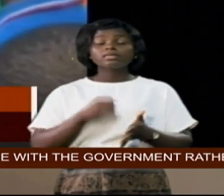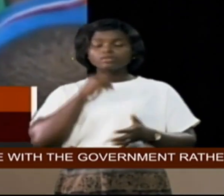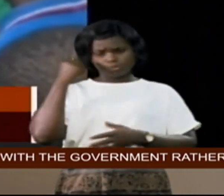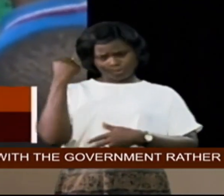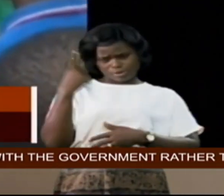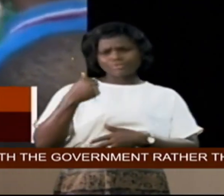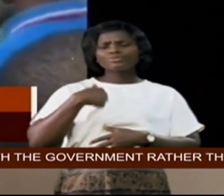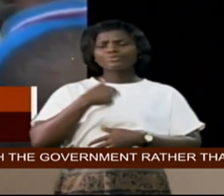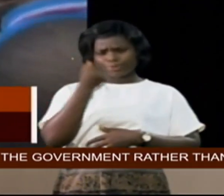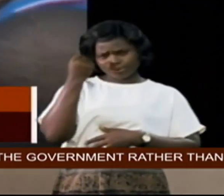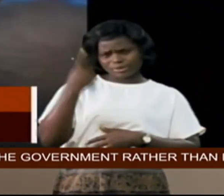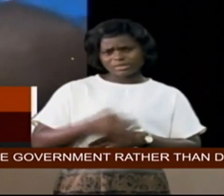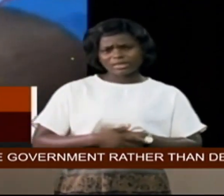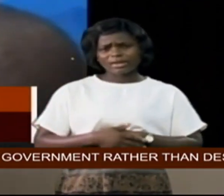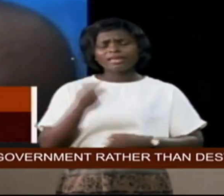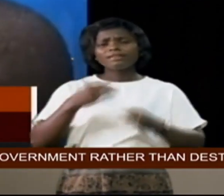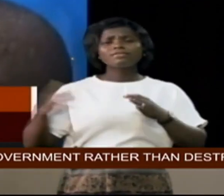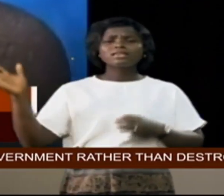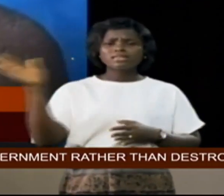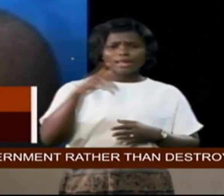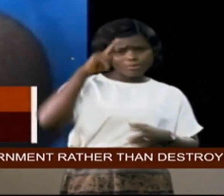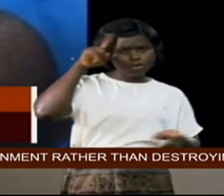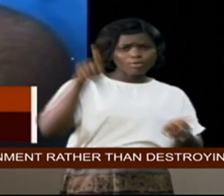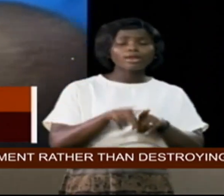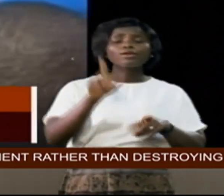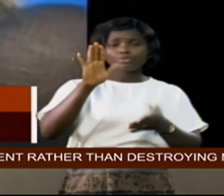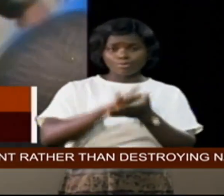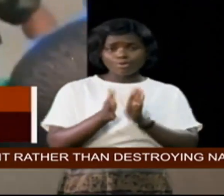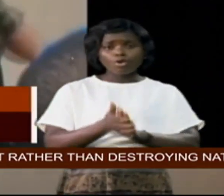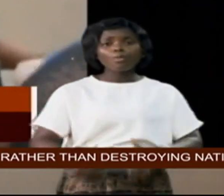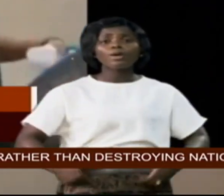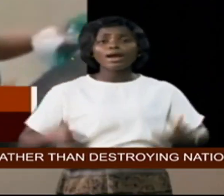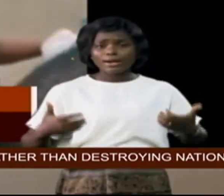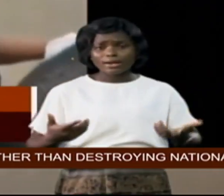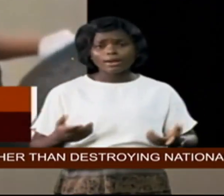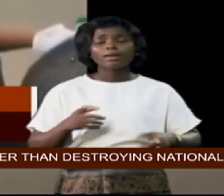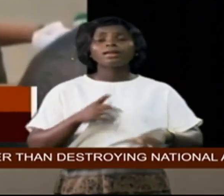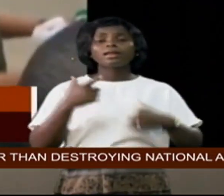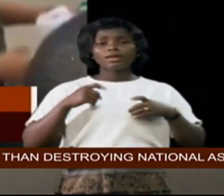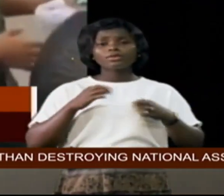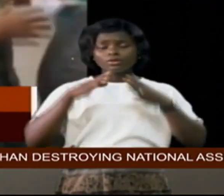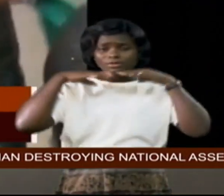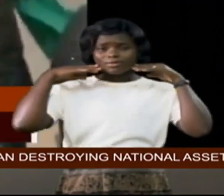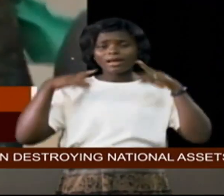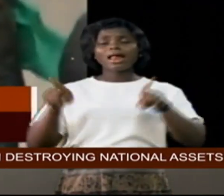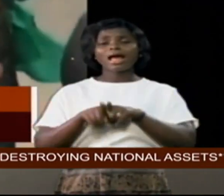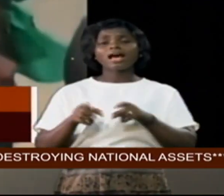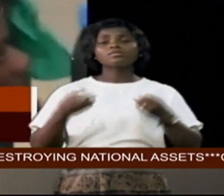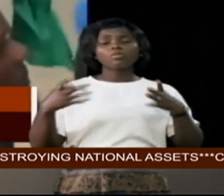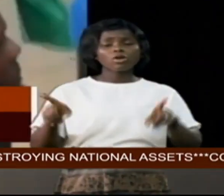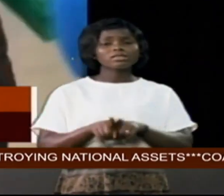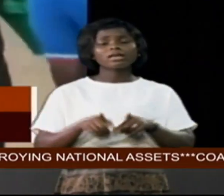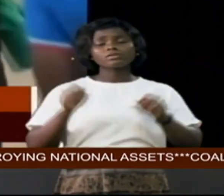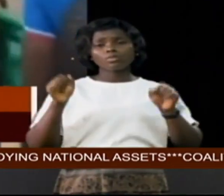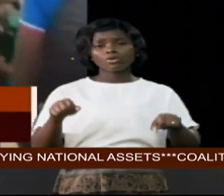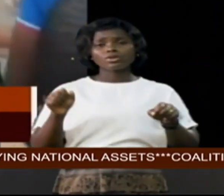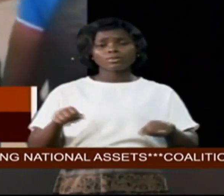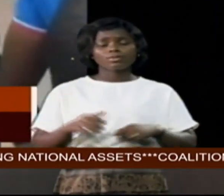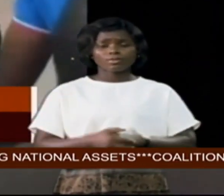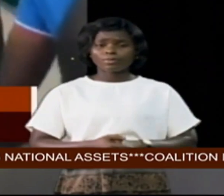You understand? Yes. If they slap your brother, you go vex. Let us try as much as possible to